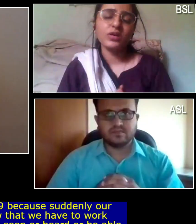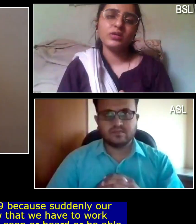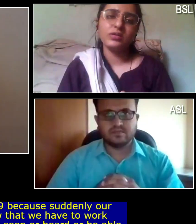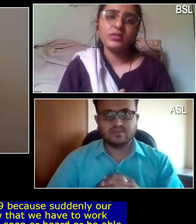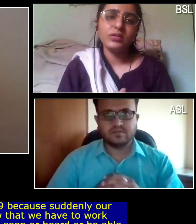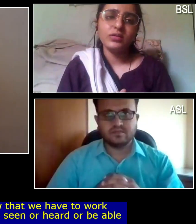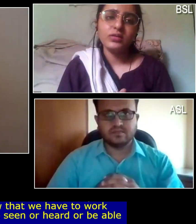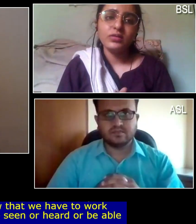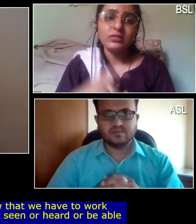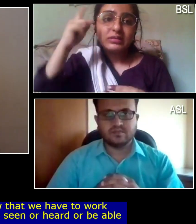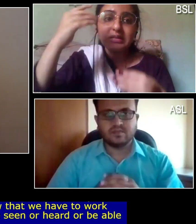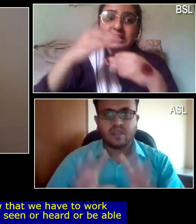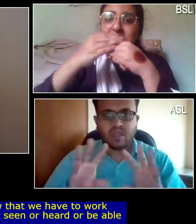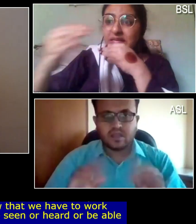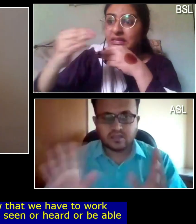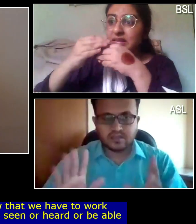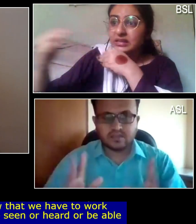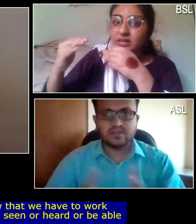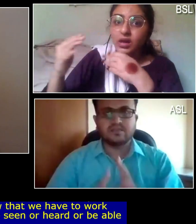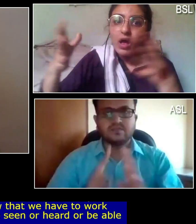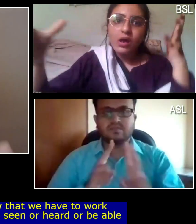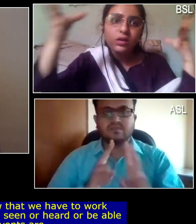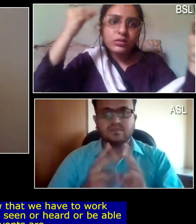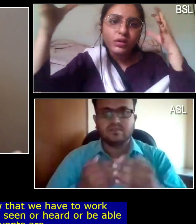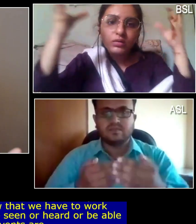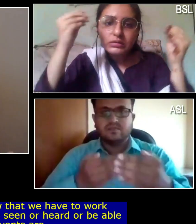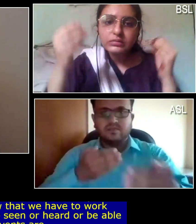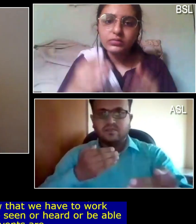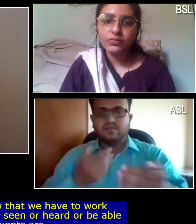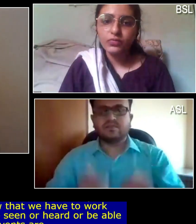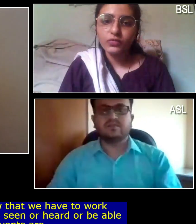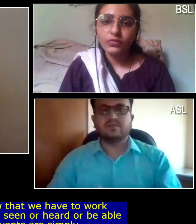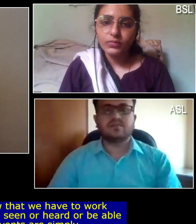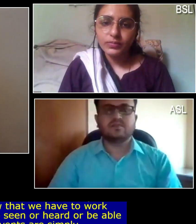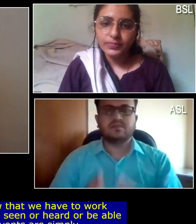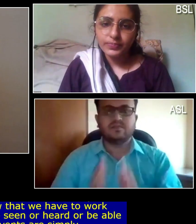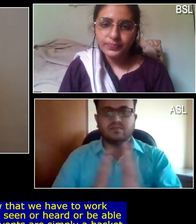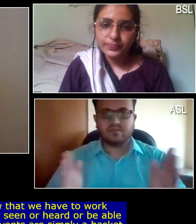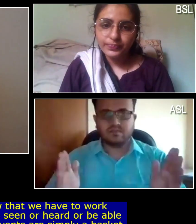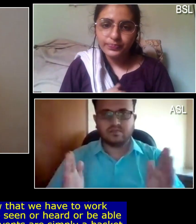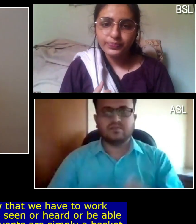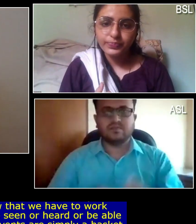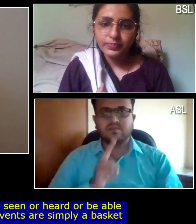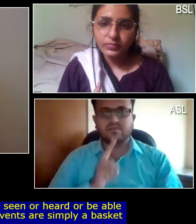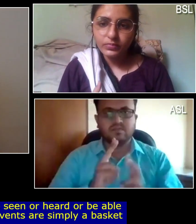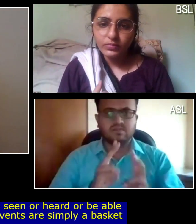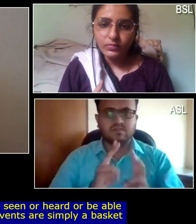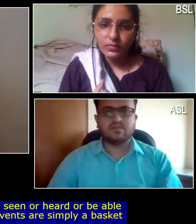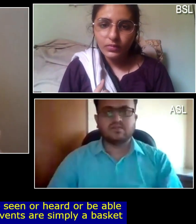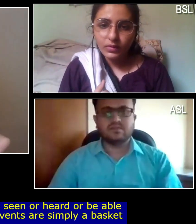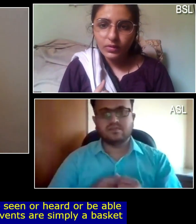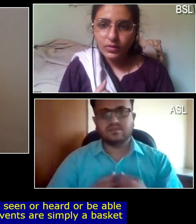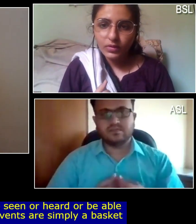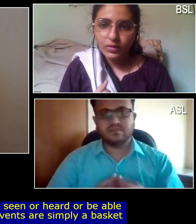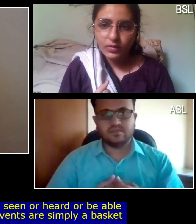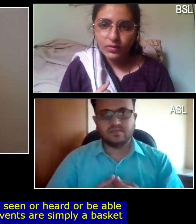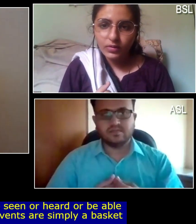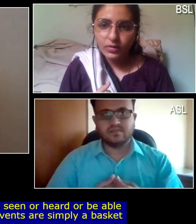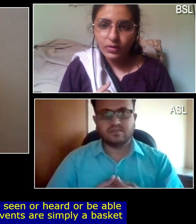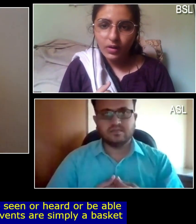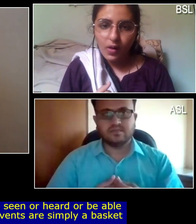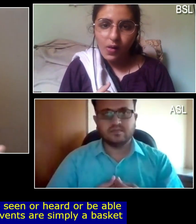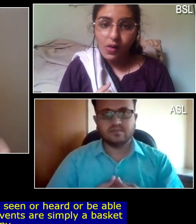distance learning, distance events are simply a basket of temporary disabilities. And in fact, for my own